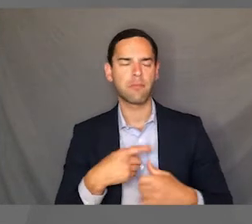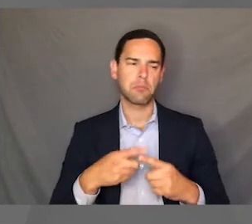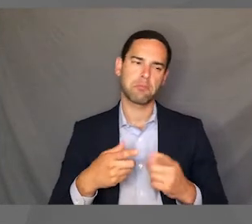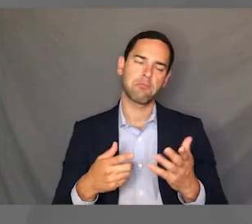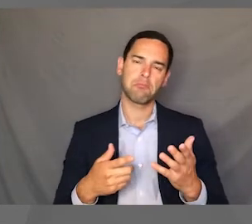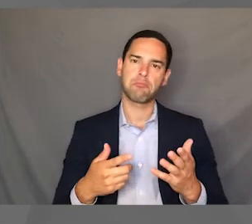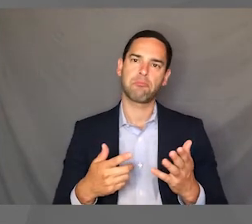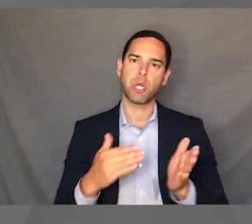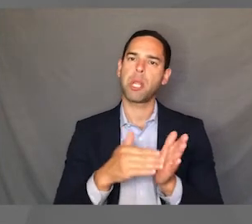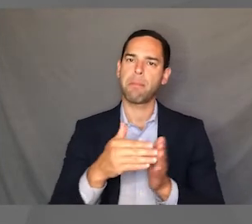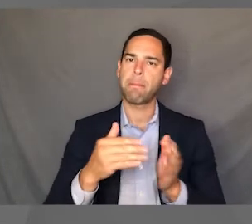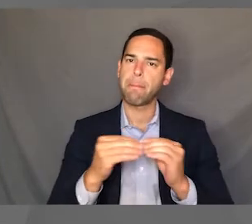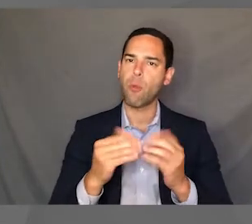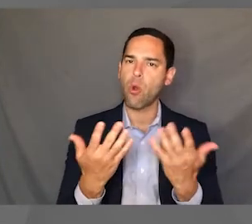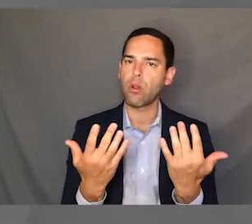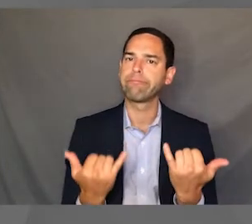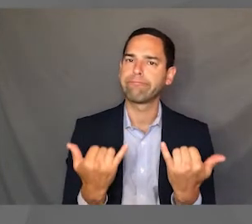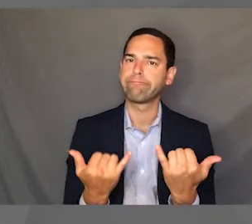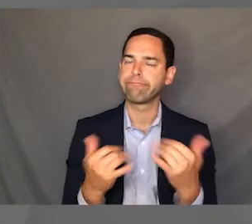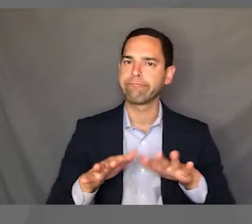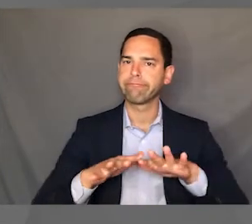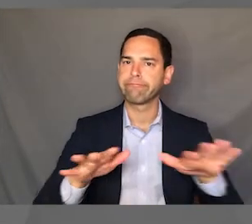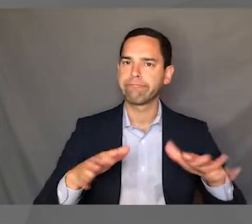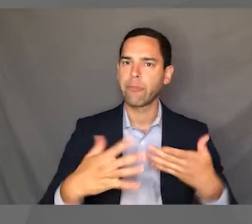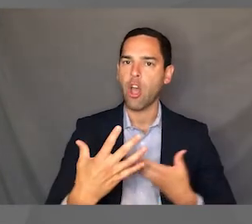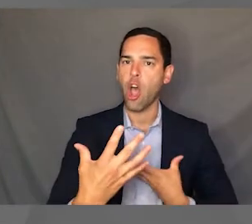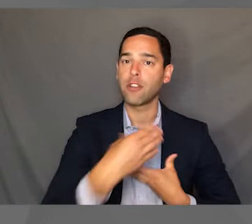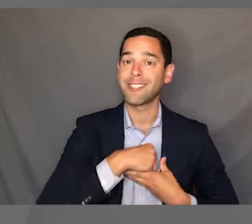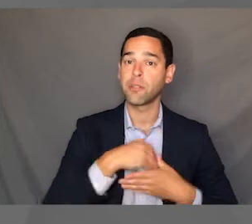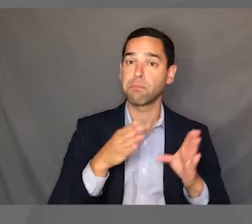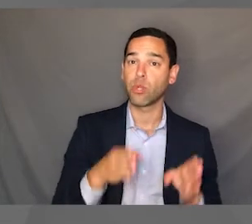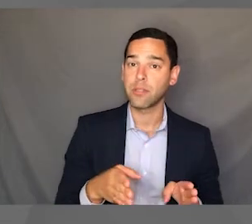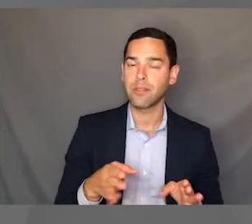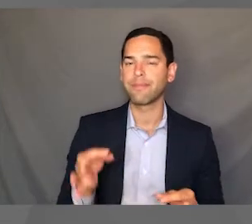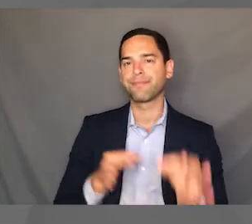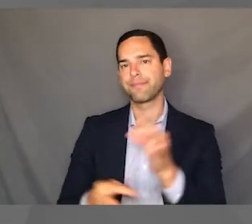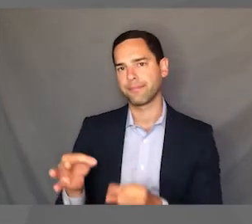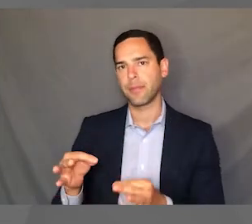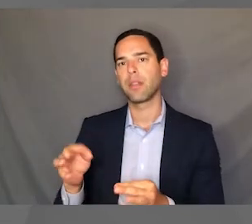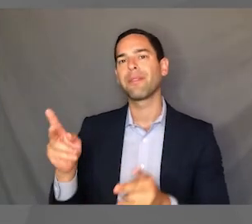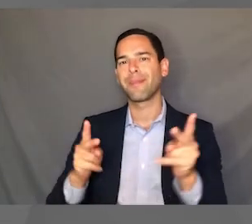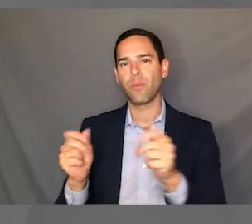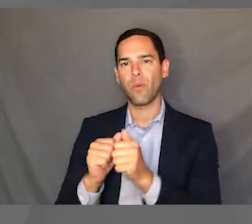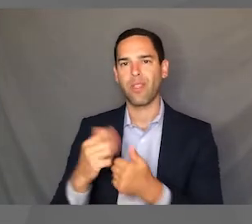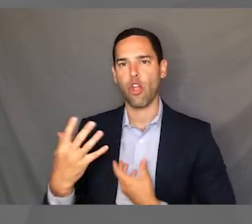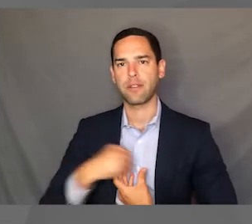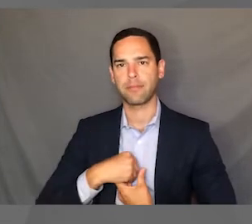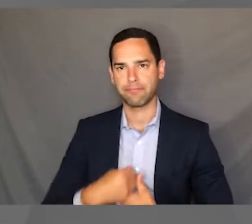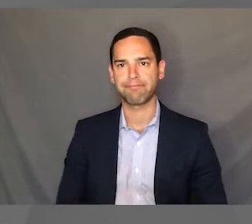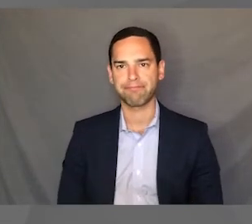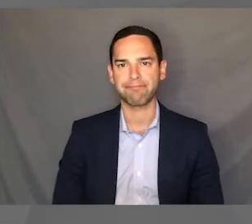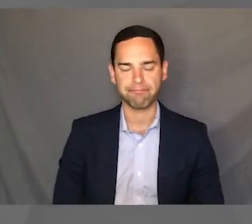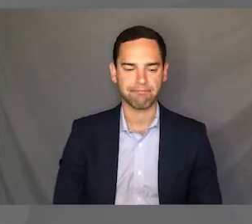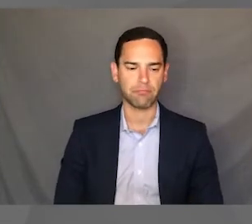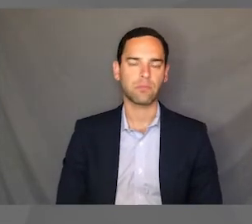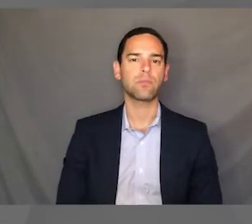people or person become preferred over person with autism or people with autism. Another group